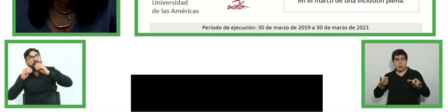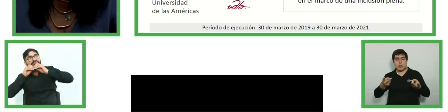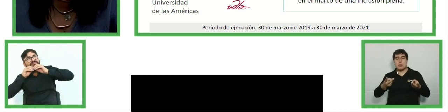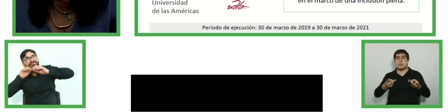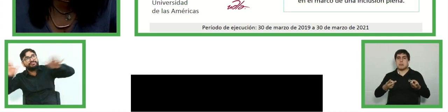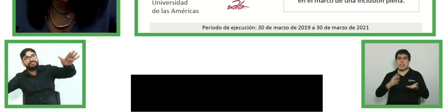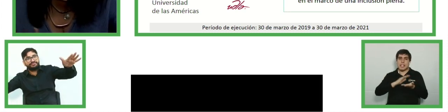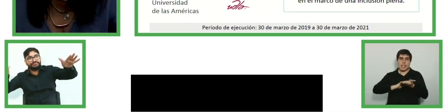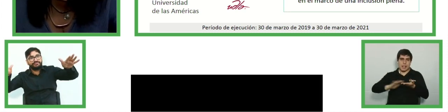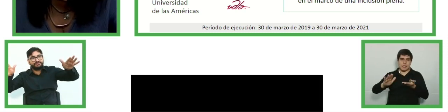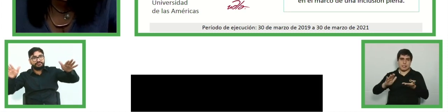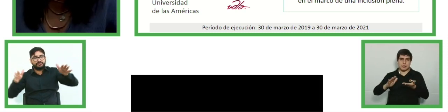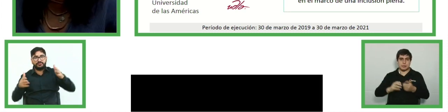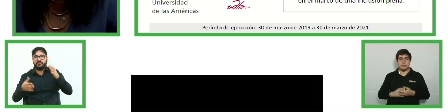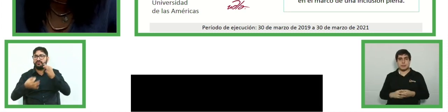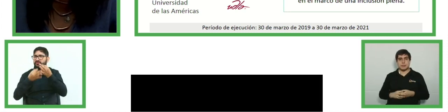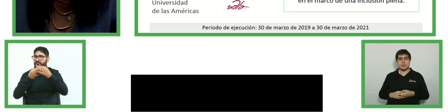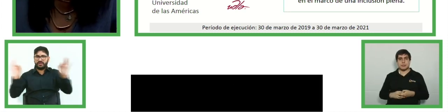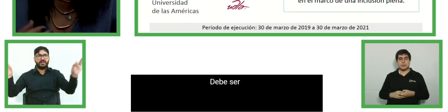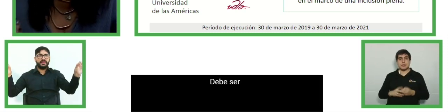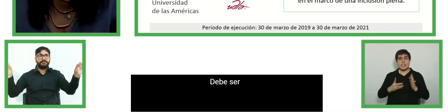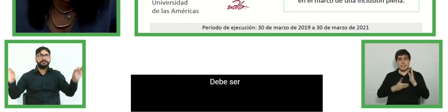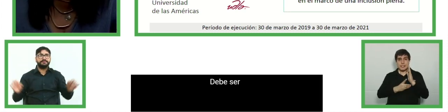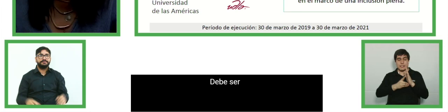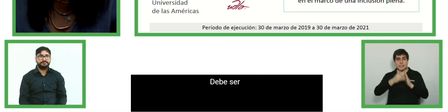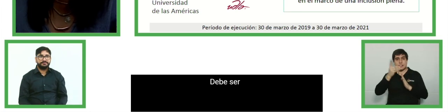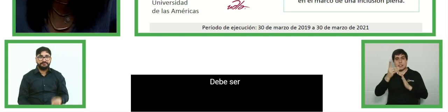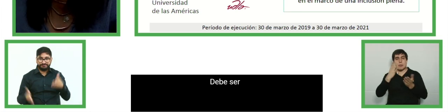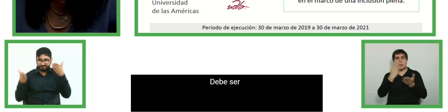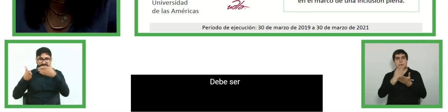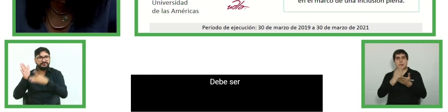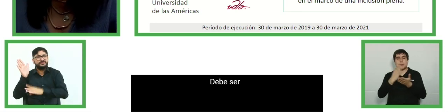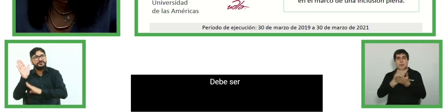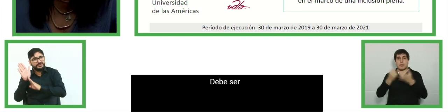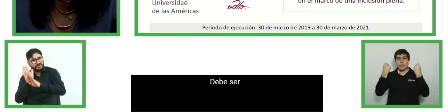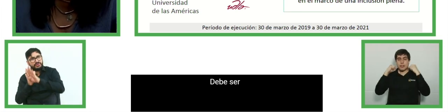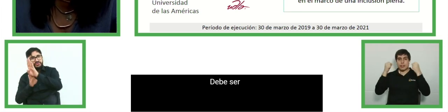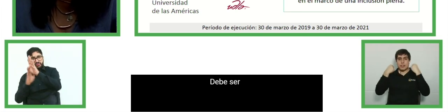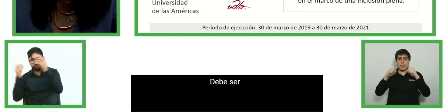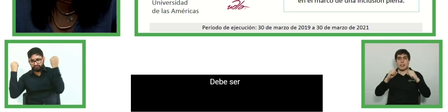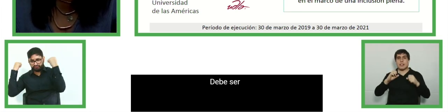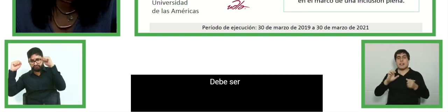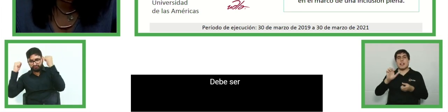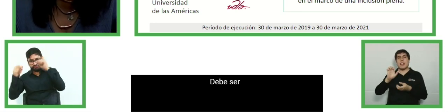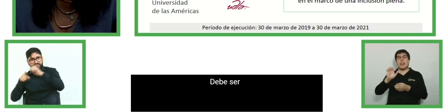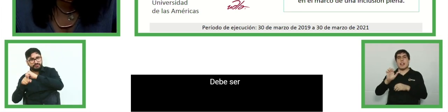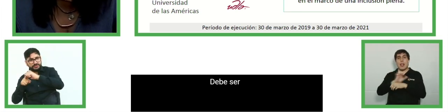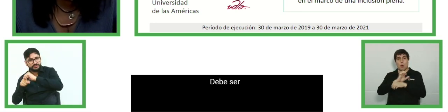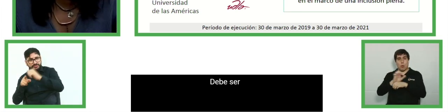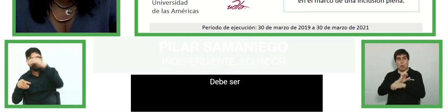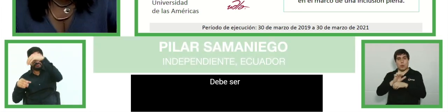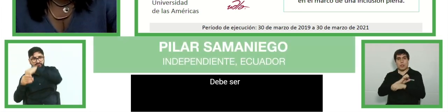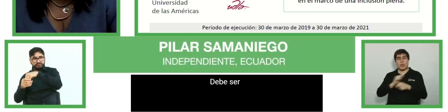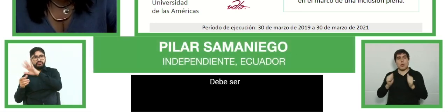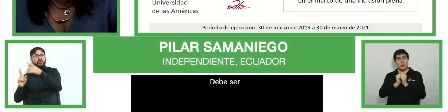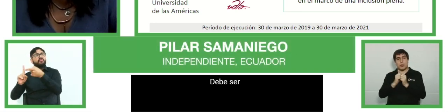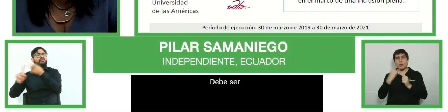developed by the Escola Politécnica Nacional from Ecuador together with the